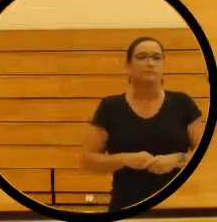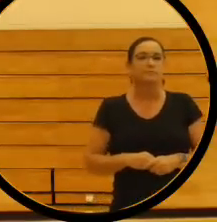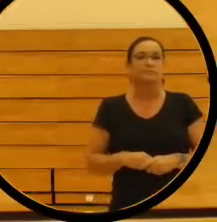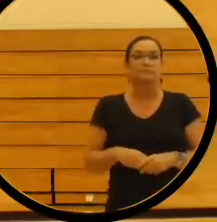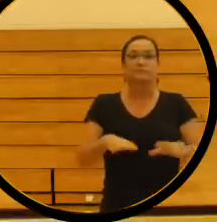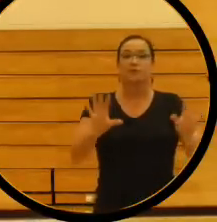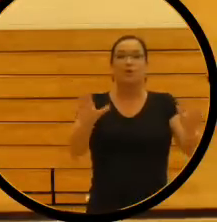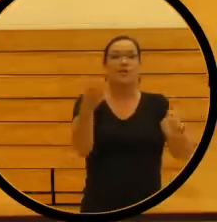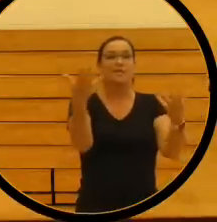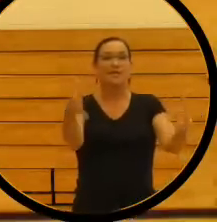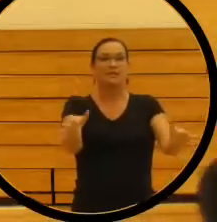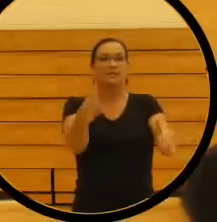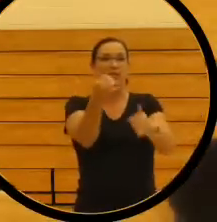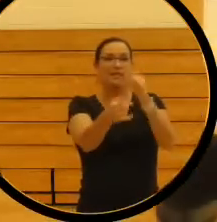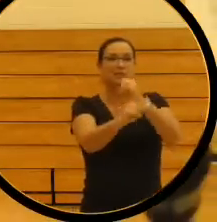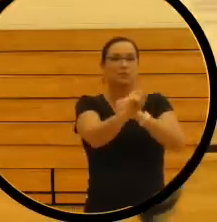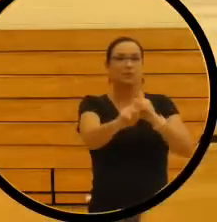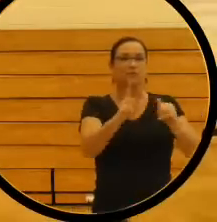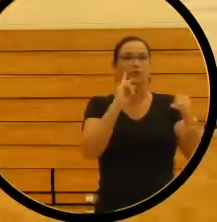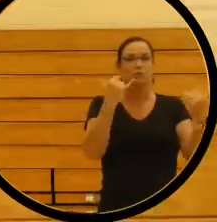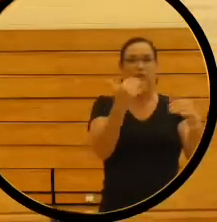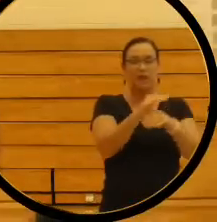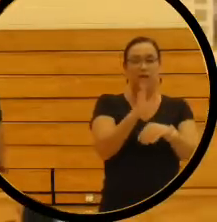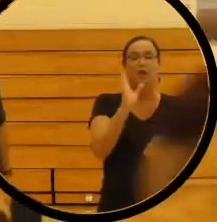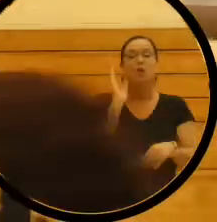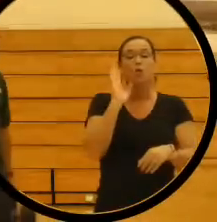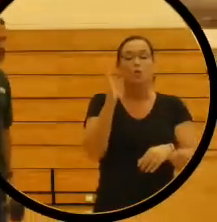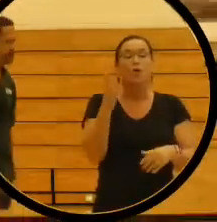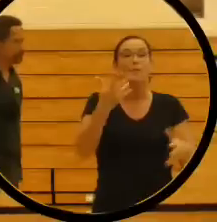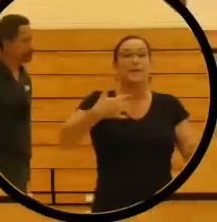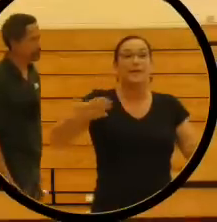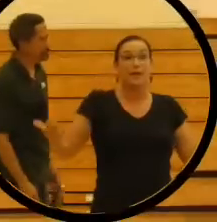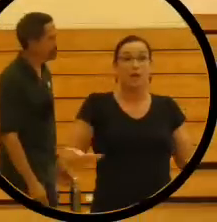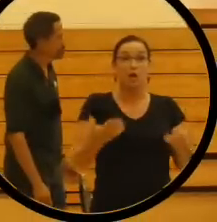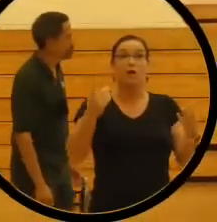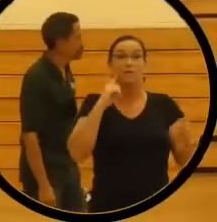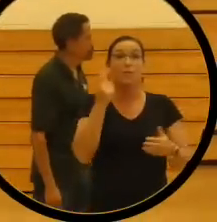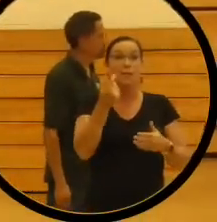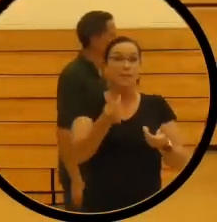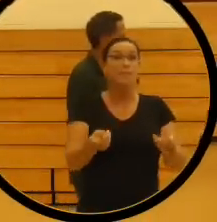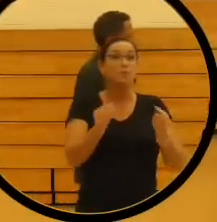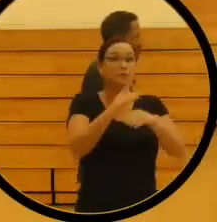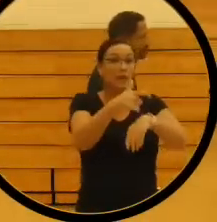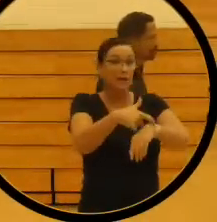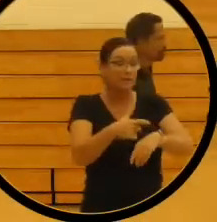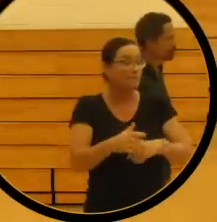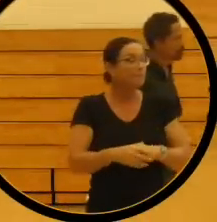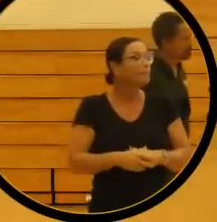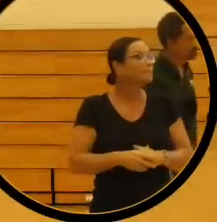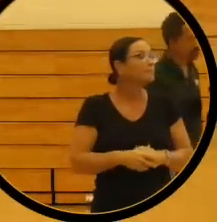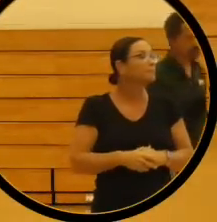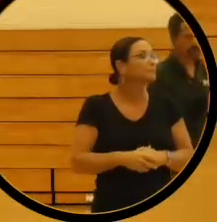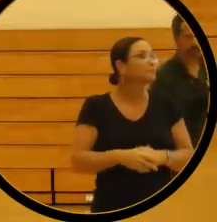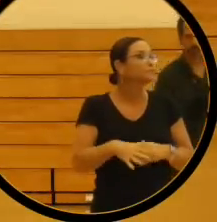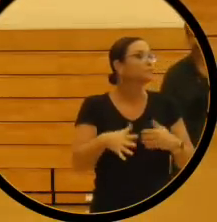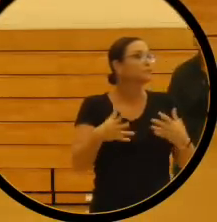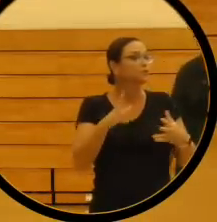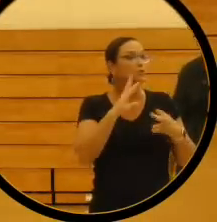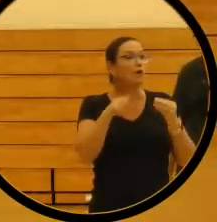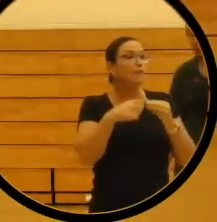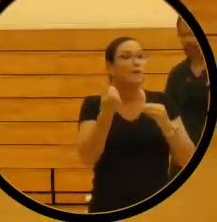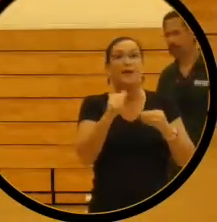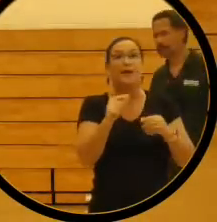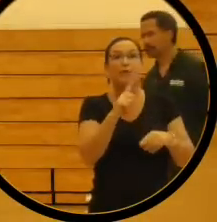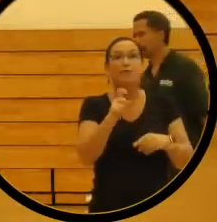that will be the last question for tonight. We will be around for a little while more, to address any questions you guys